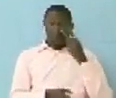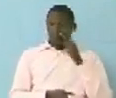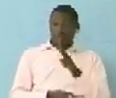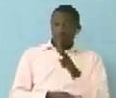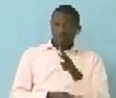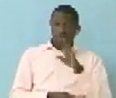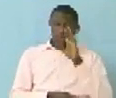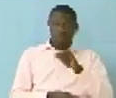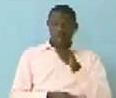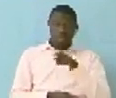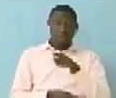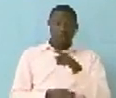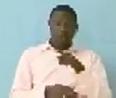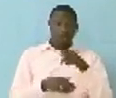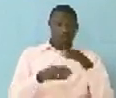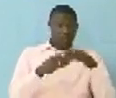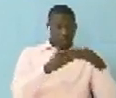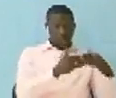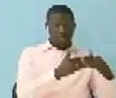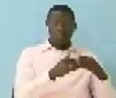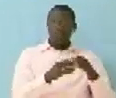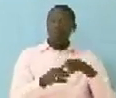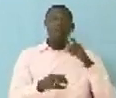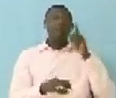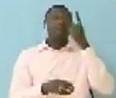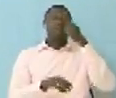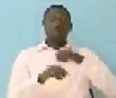would have been the first person to condemn it.